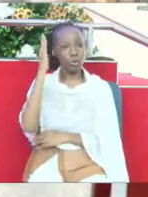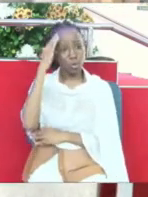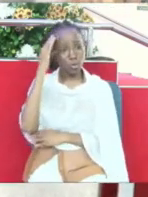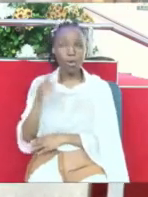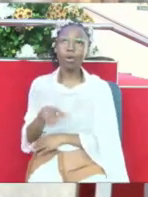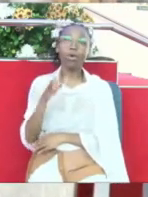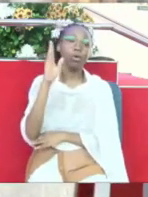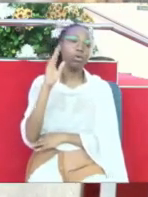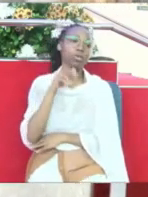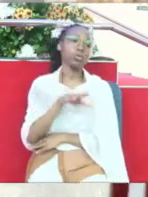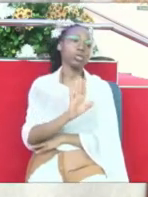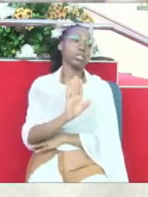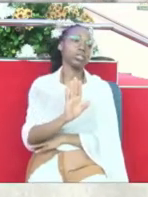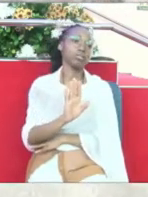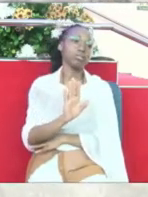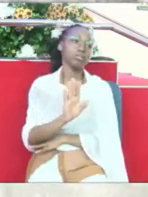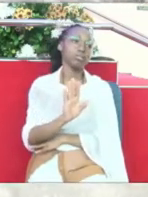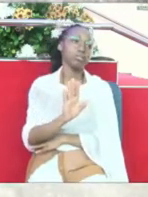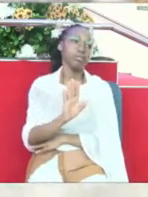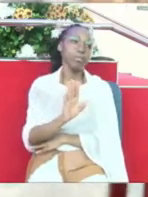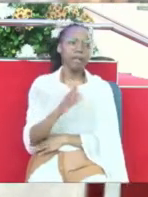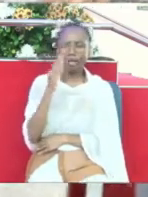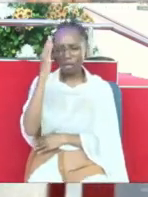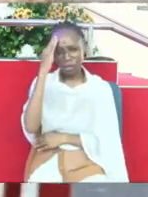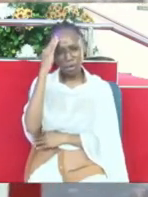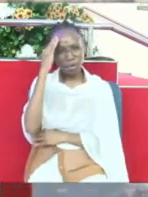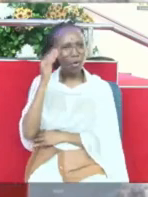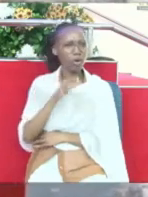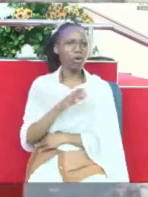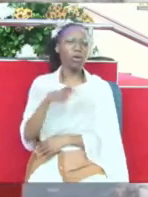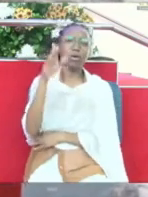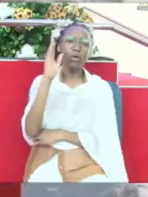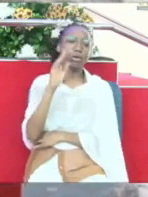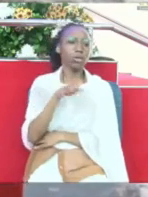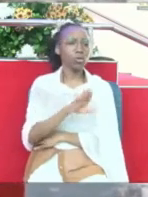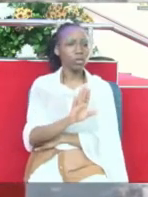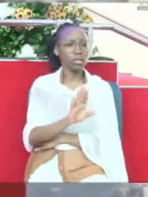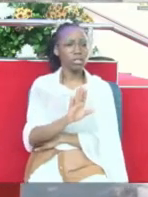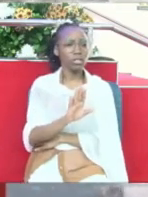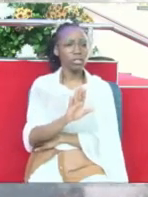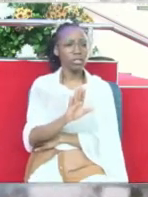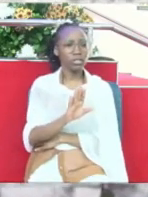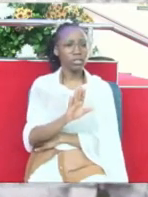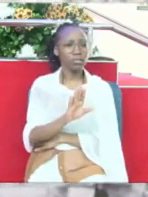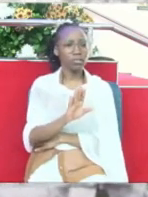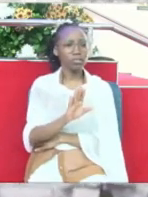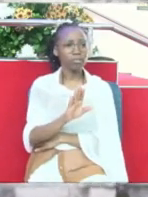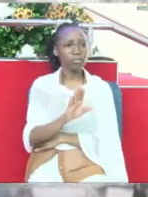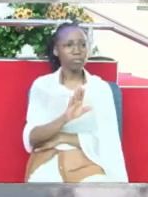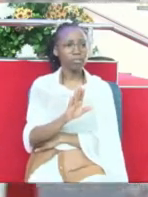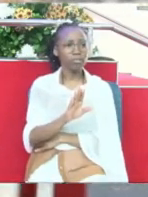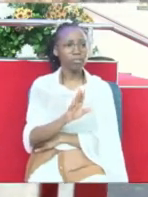Do you know him? Unamjua? Have you interacted with him? Umeingiliana naye? Do you know him? Unamjua? A singer sang